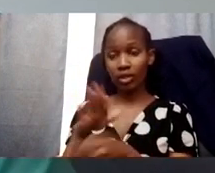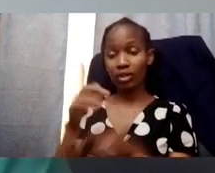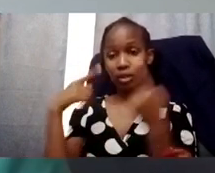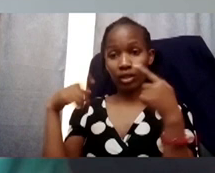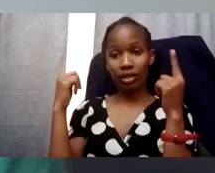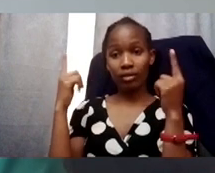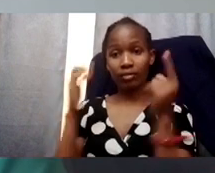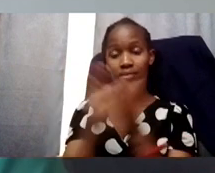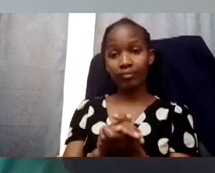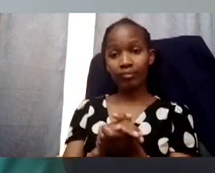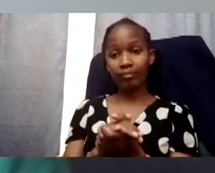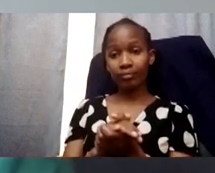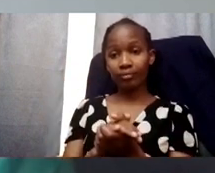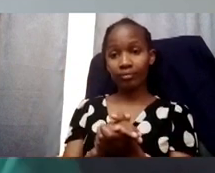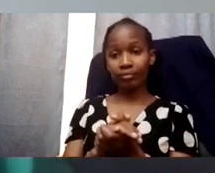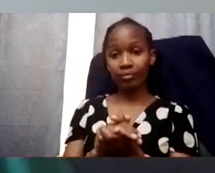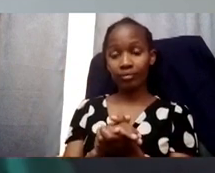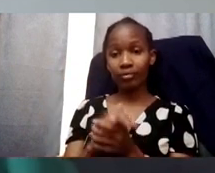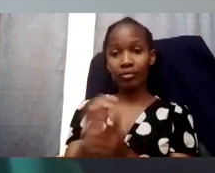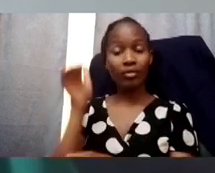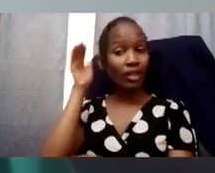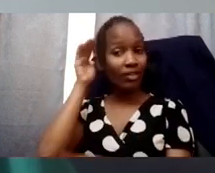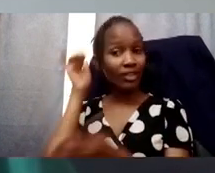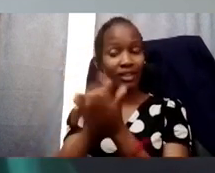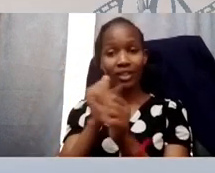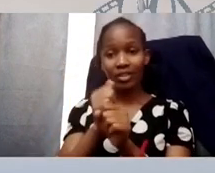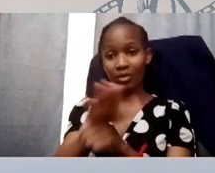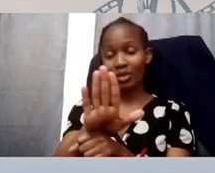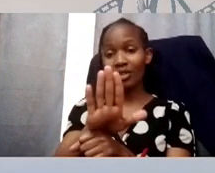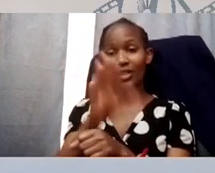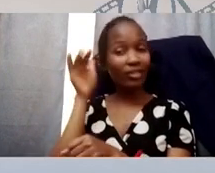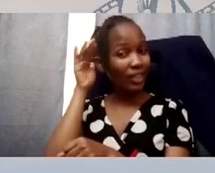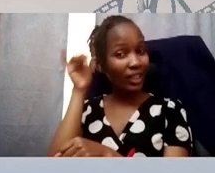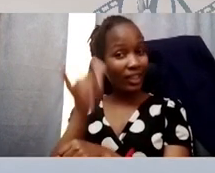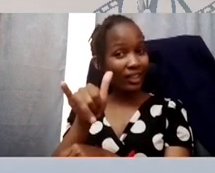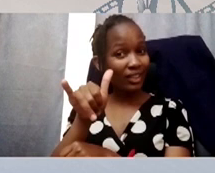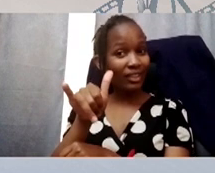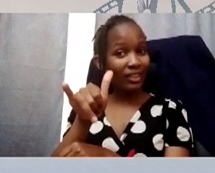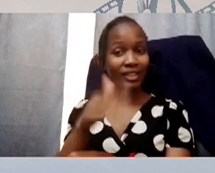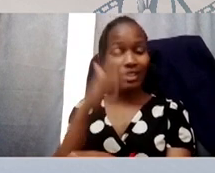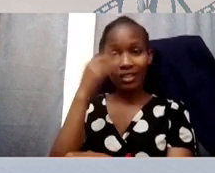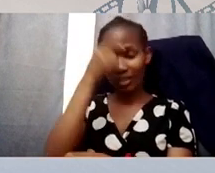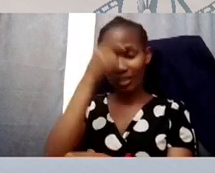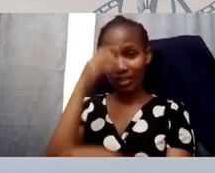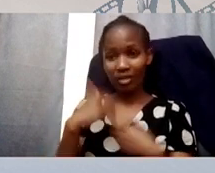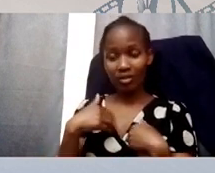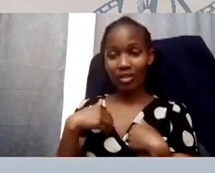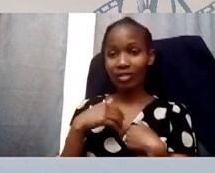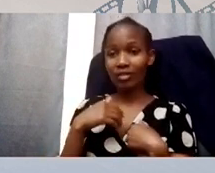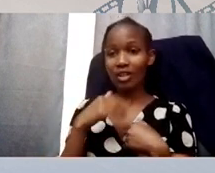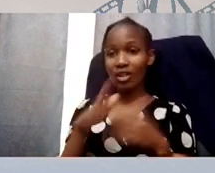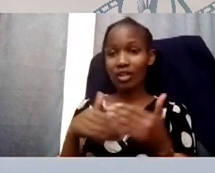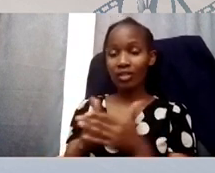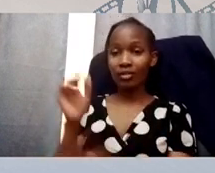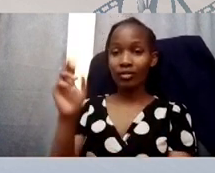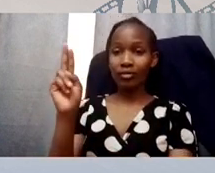Ambassador Balozi, unasikia kazi kwako? Because you already have inroads into this